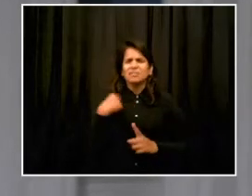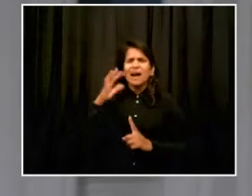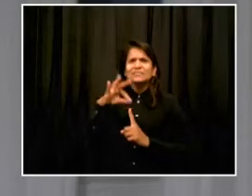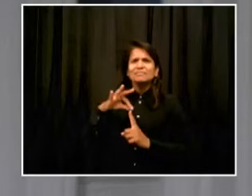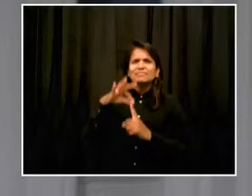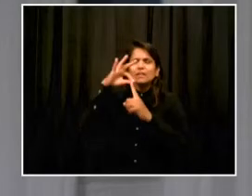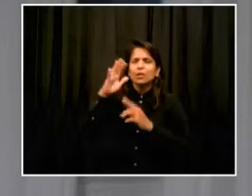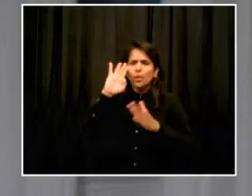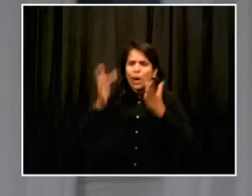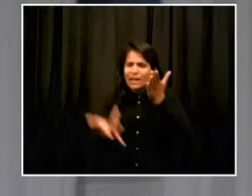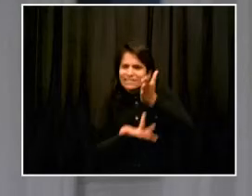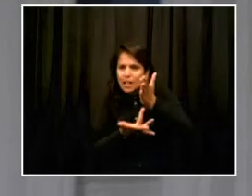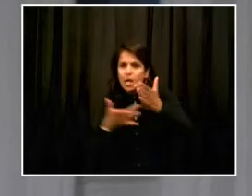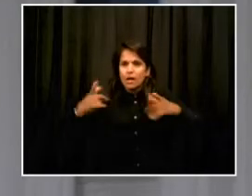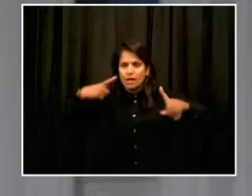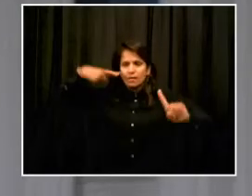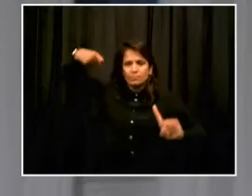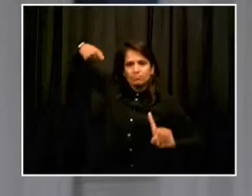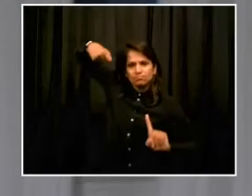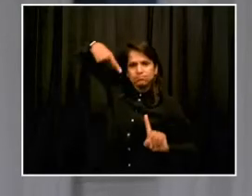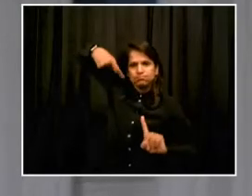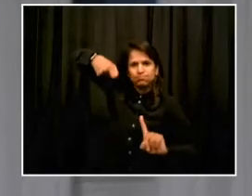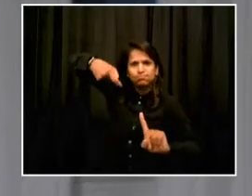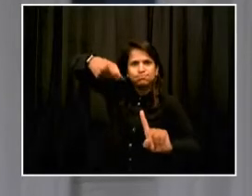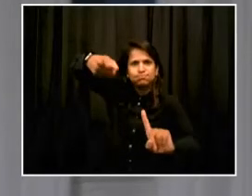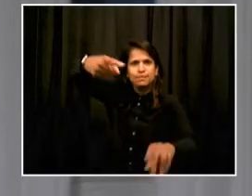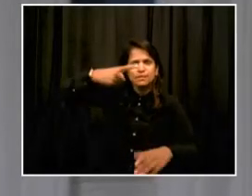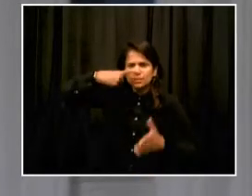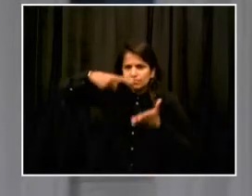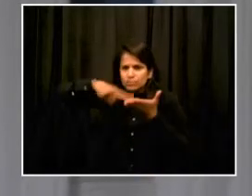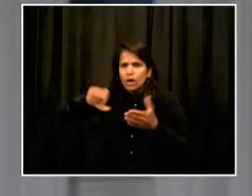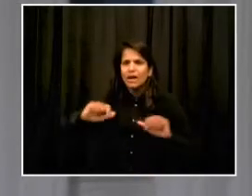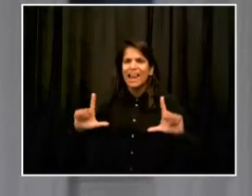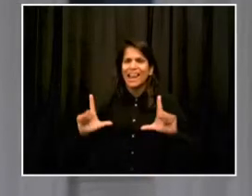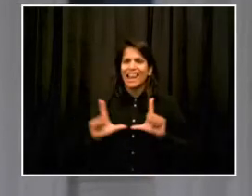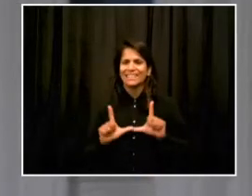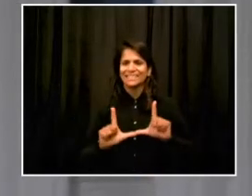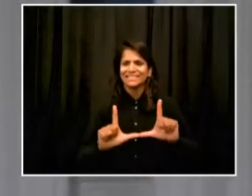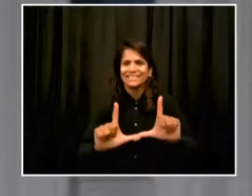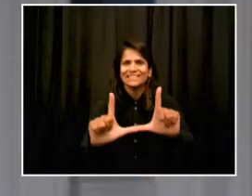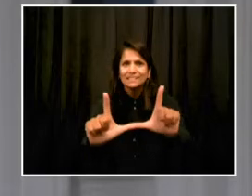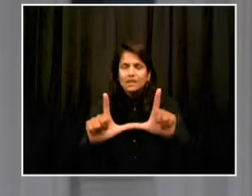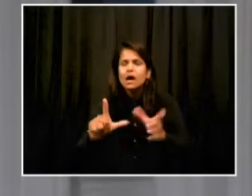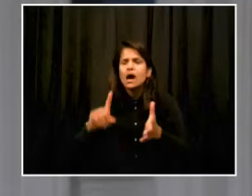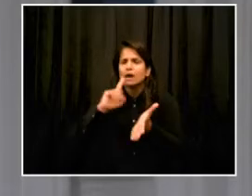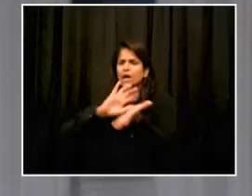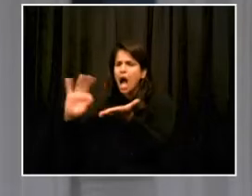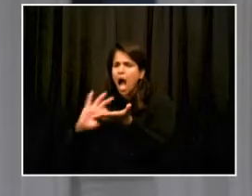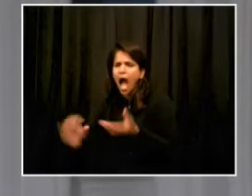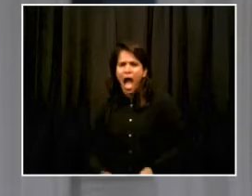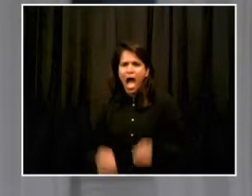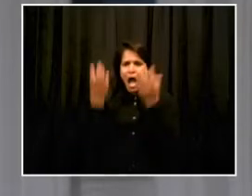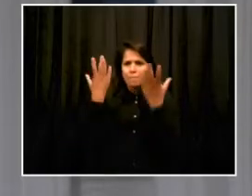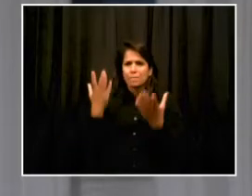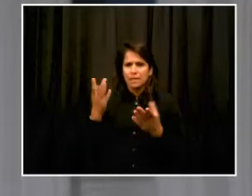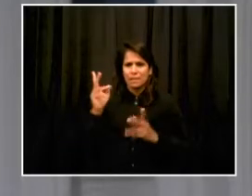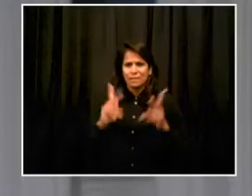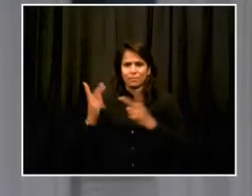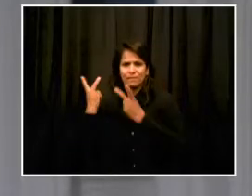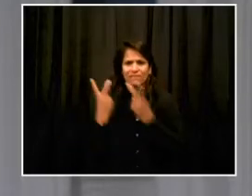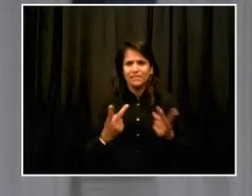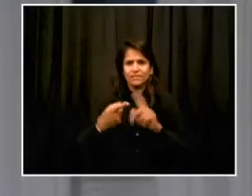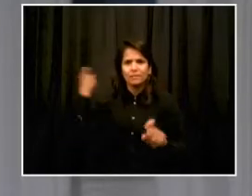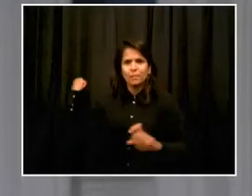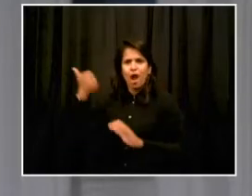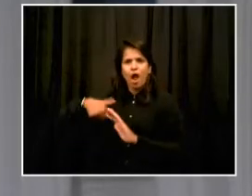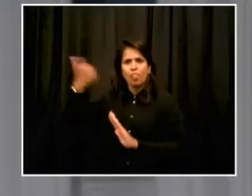introduce themselves, and explain the nature of the stop, and go into what's needed the information that they need to file and the